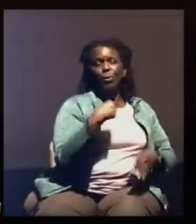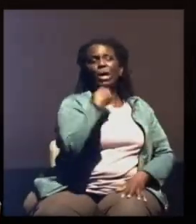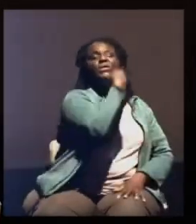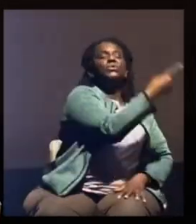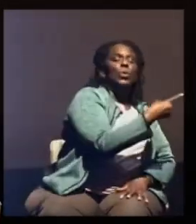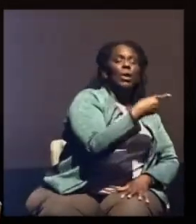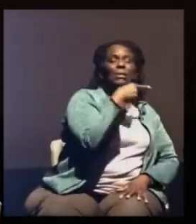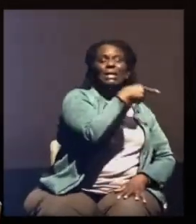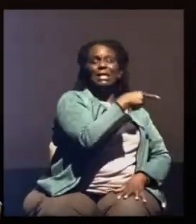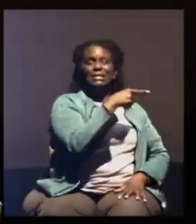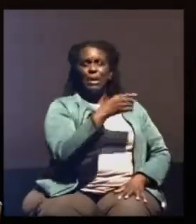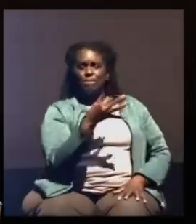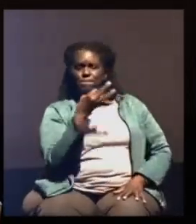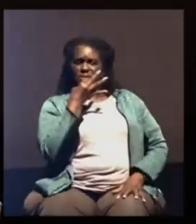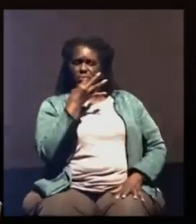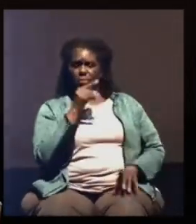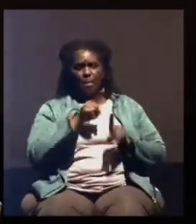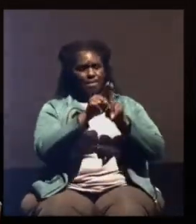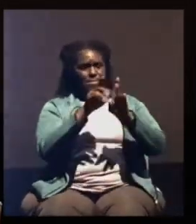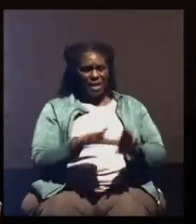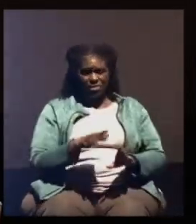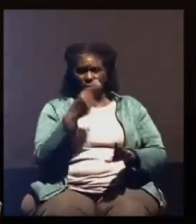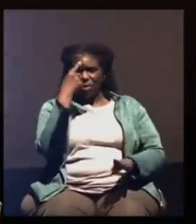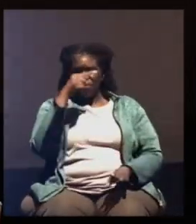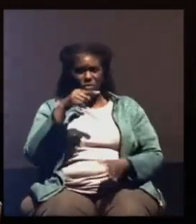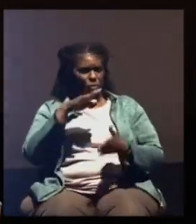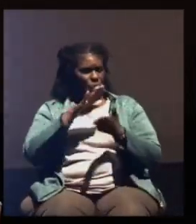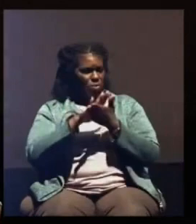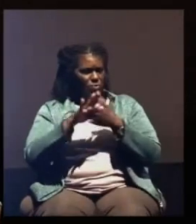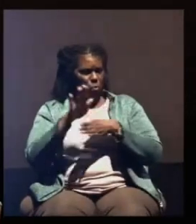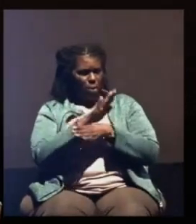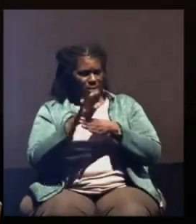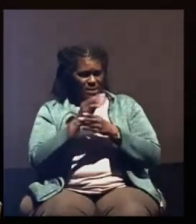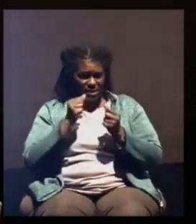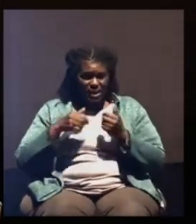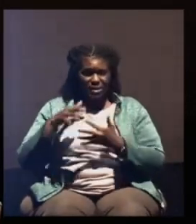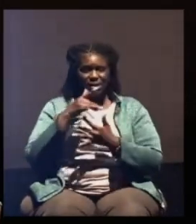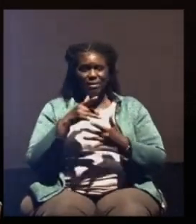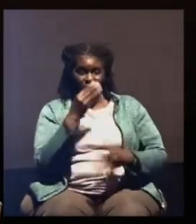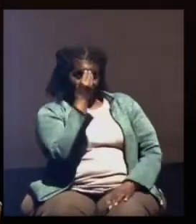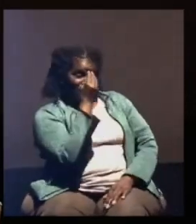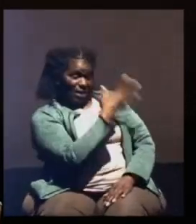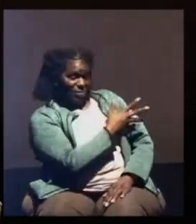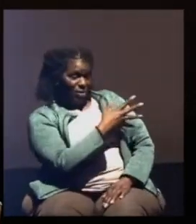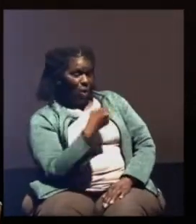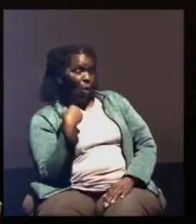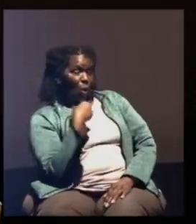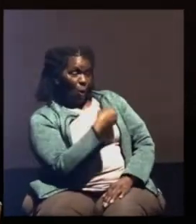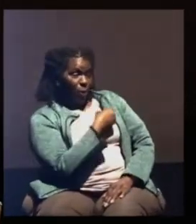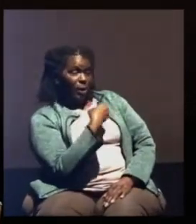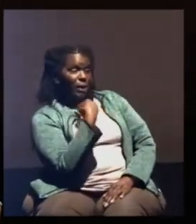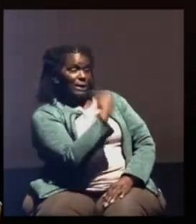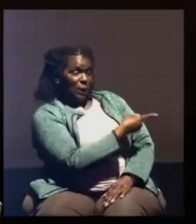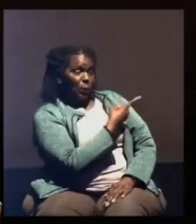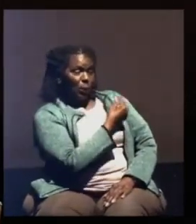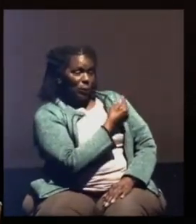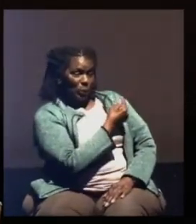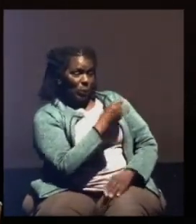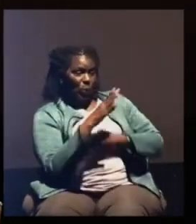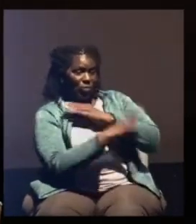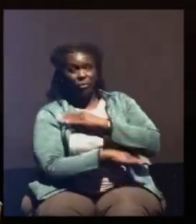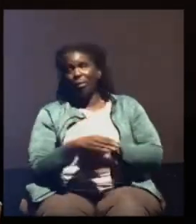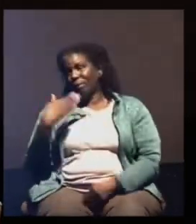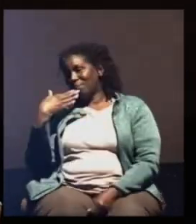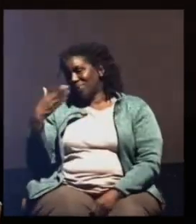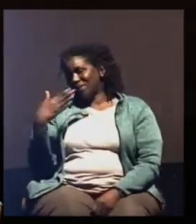master mentor. He's a master mentor for the School of Business and Society. So just so you know, that's what we got on the docket for you. Well, thank